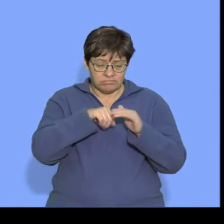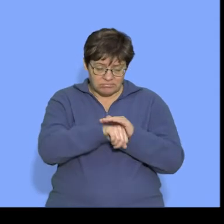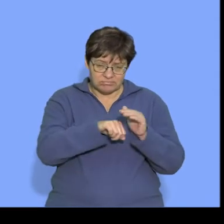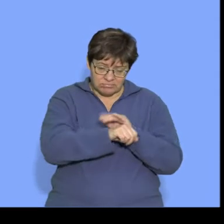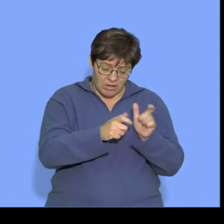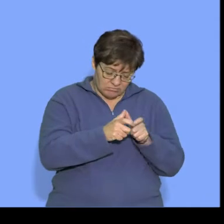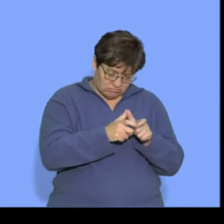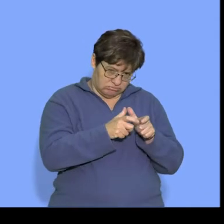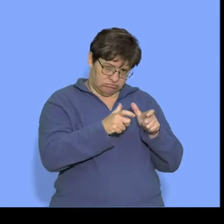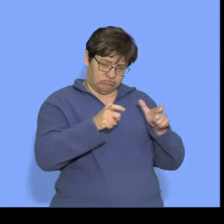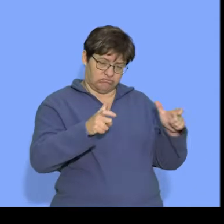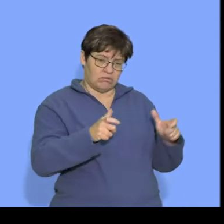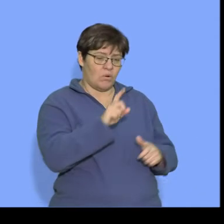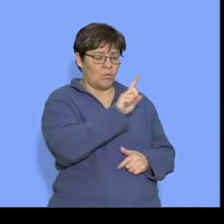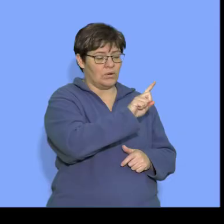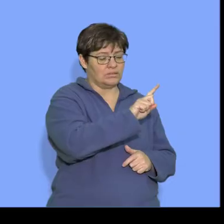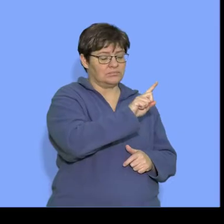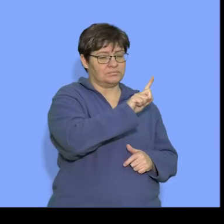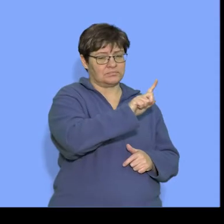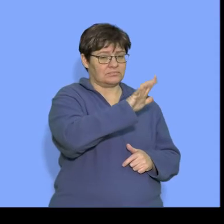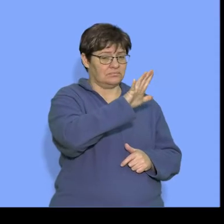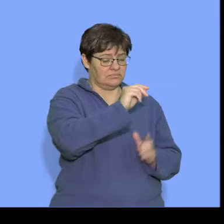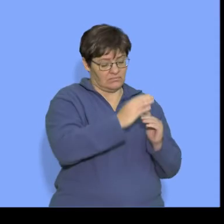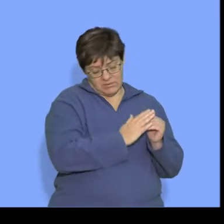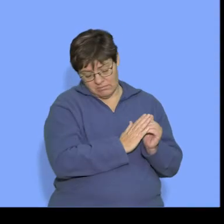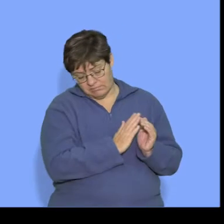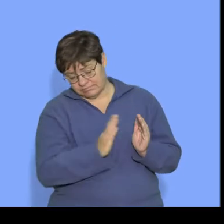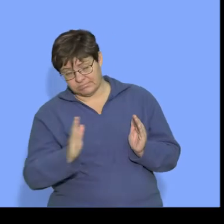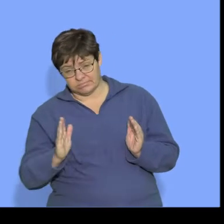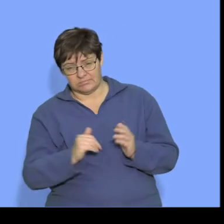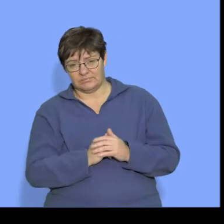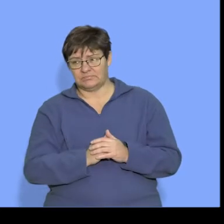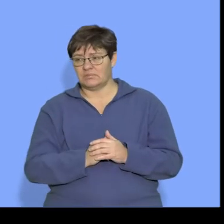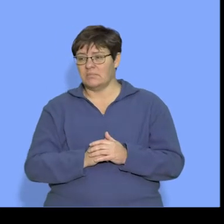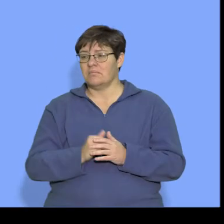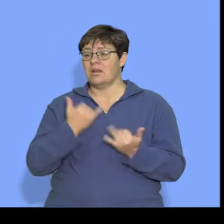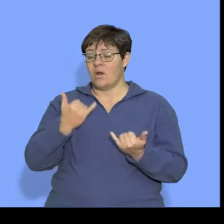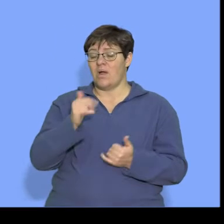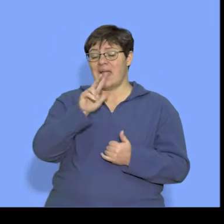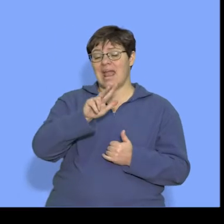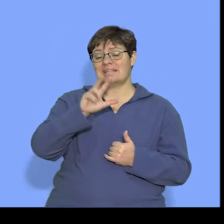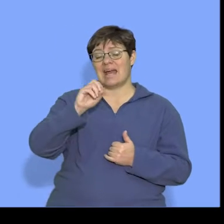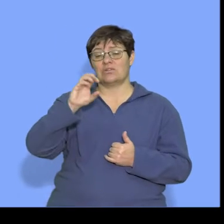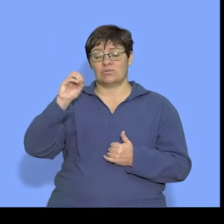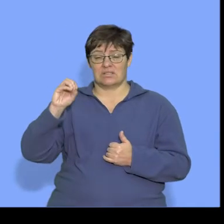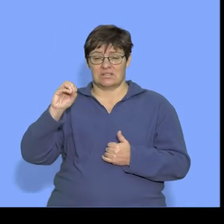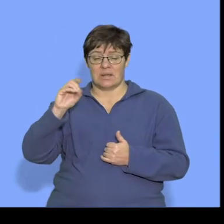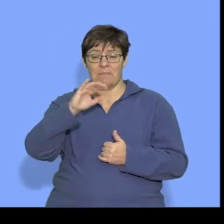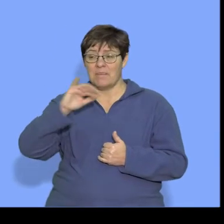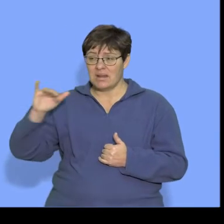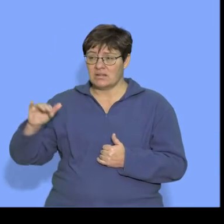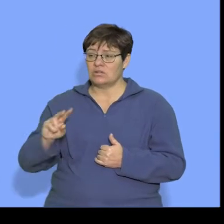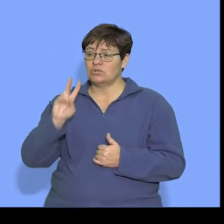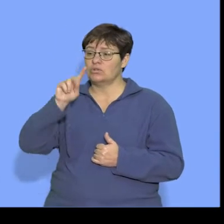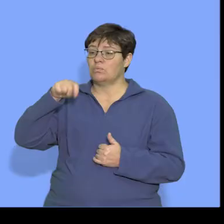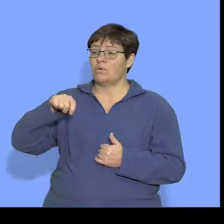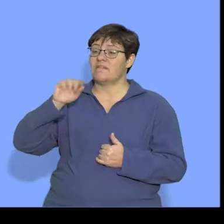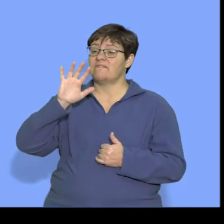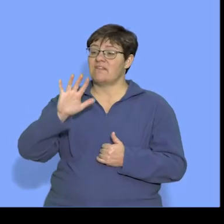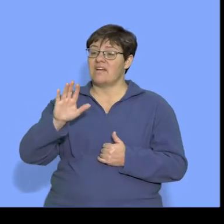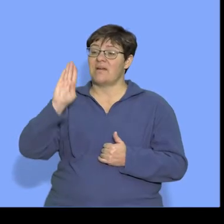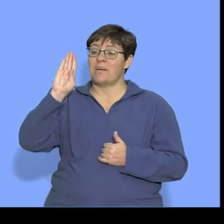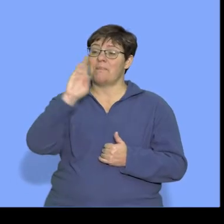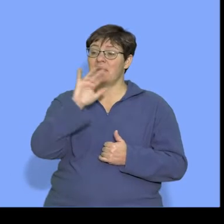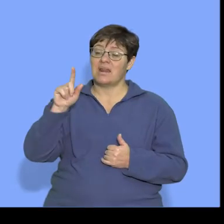since 1750. And as I mentioned, there's about 800 million to 2.5 billion by 1950.